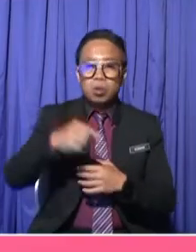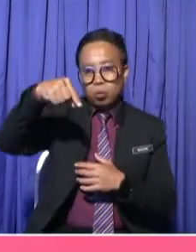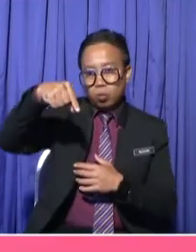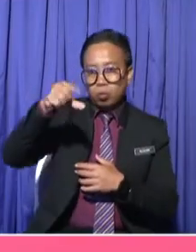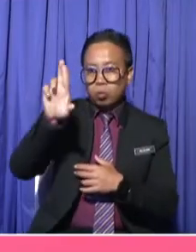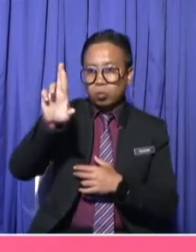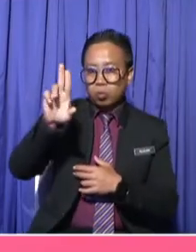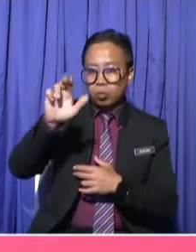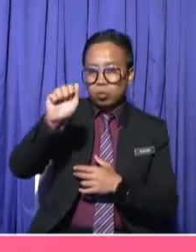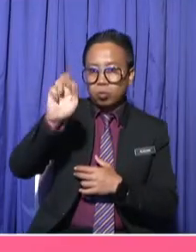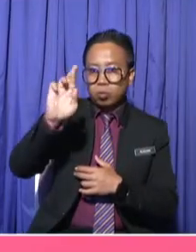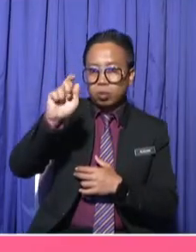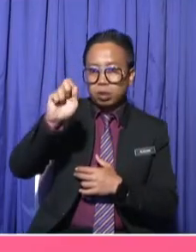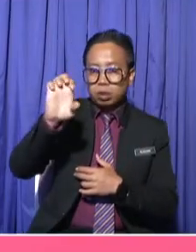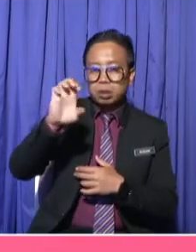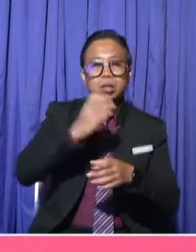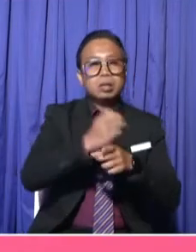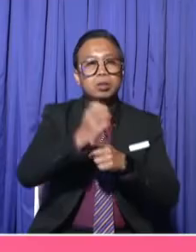or 1/4.